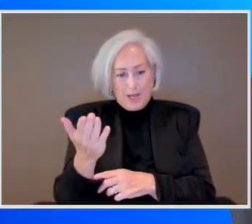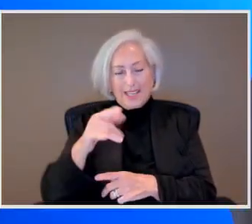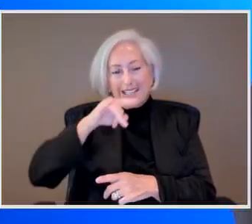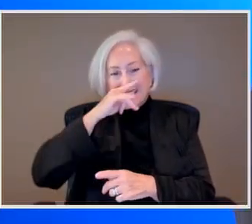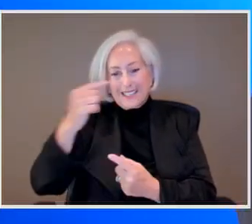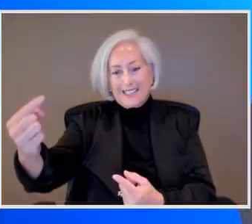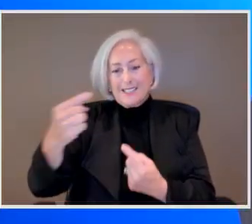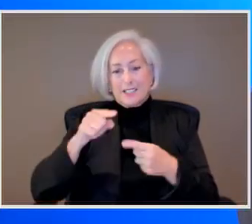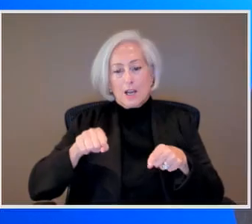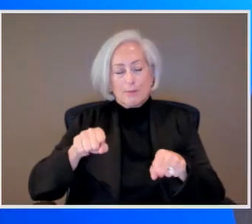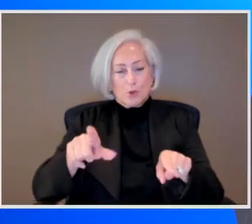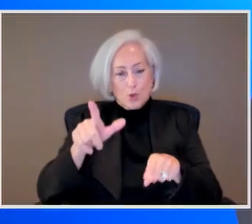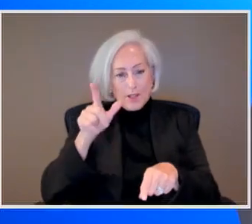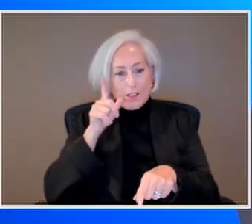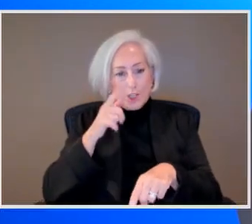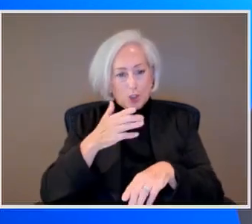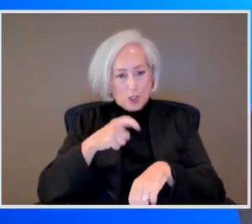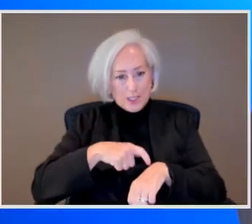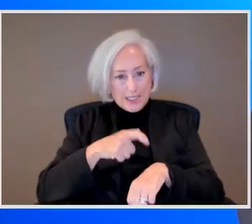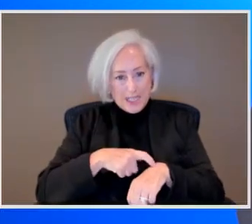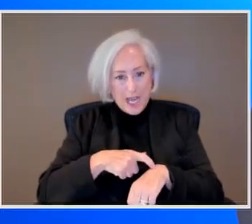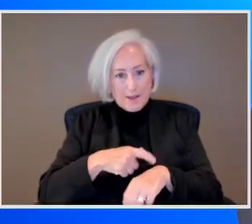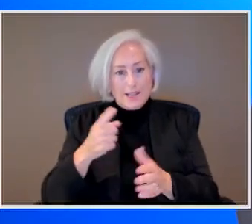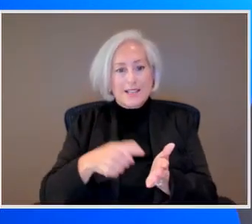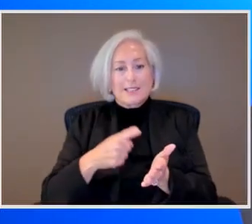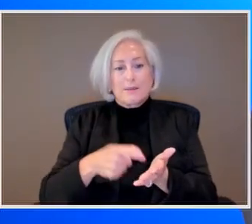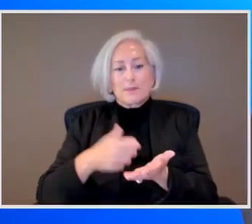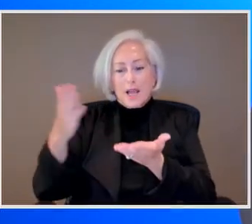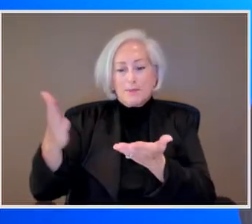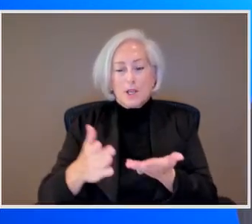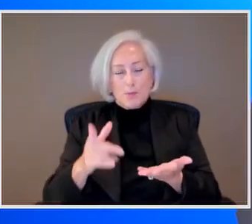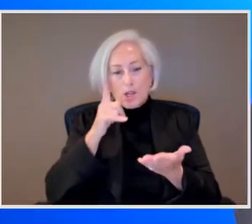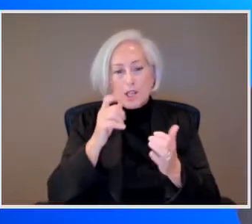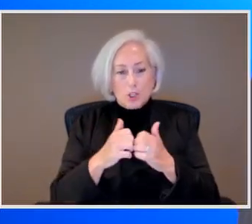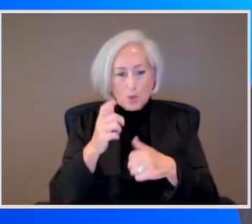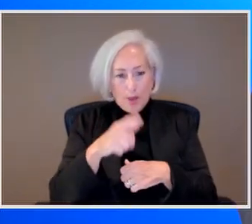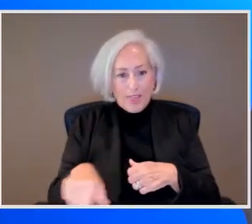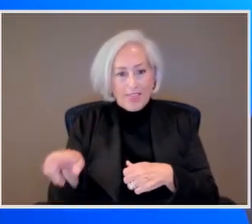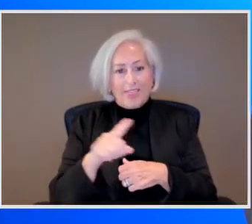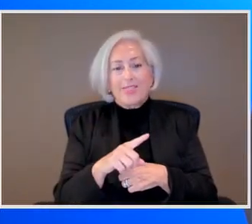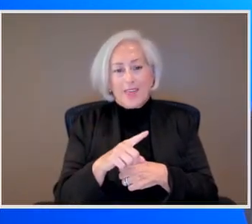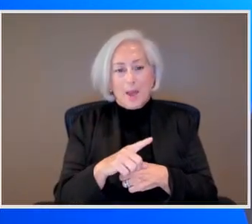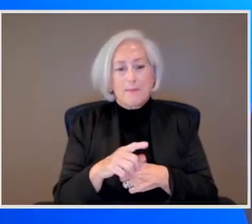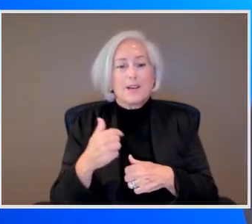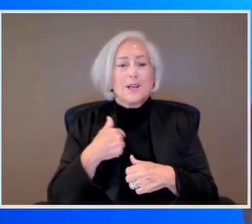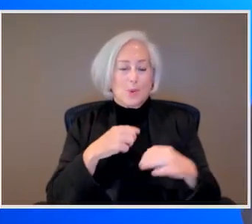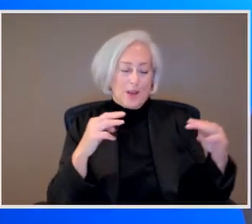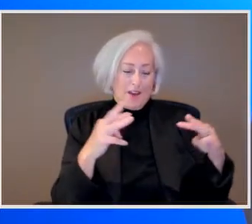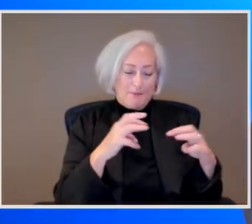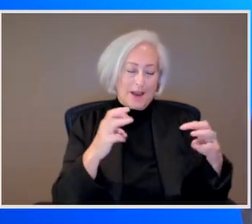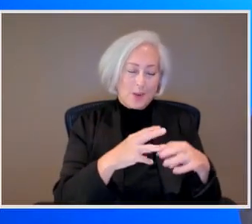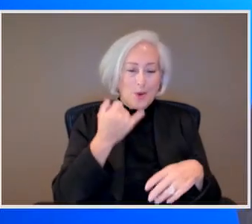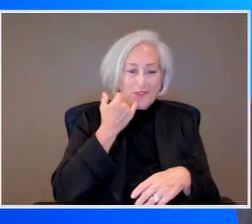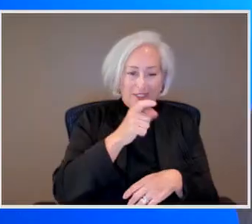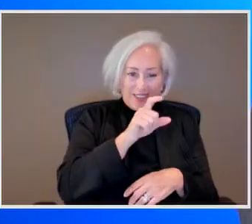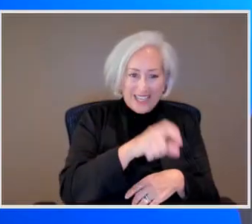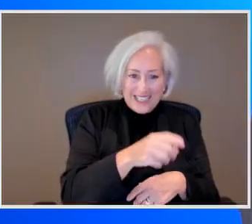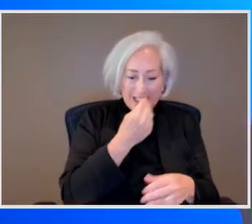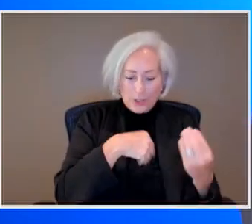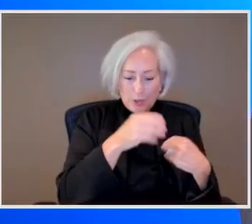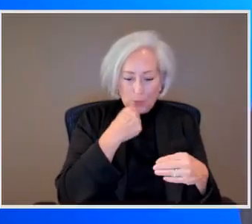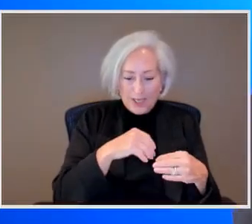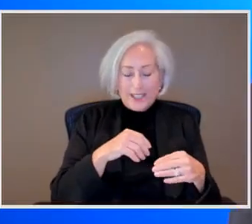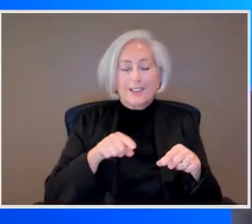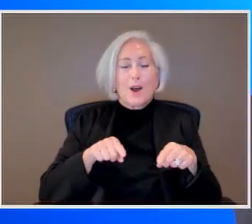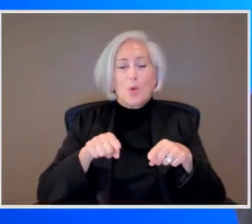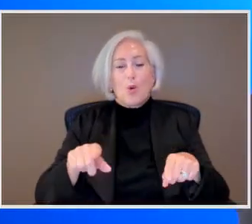their lunch periods. Sometimes they bring their lunch with them. I have microwaves that they can heat their food up so they can stay in the training